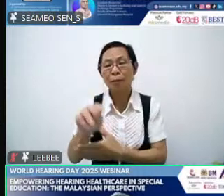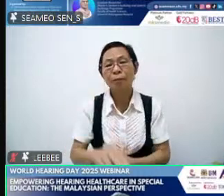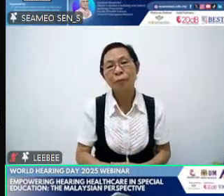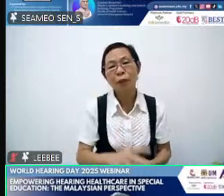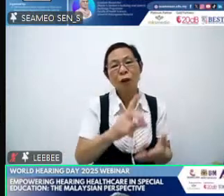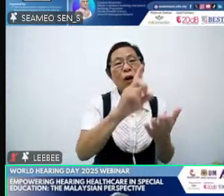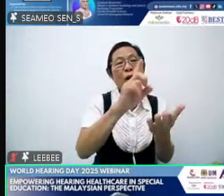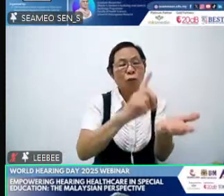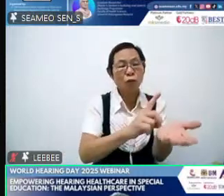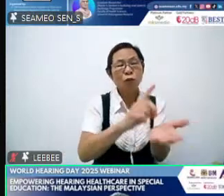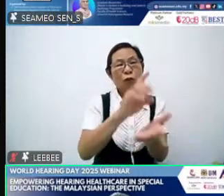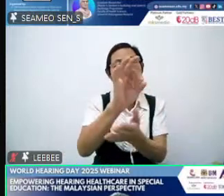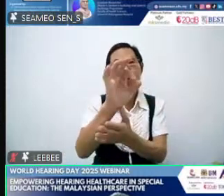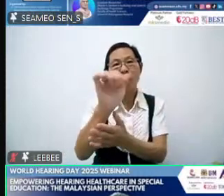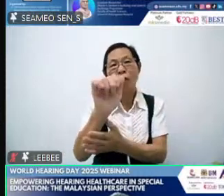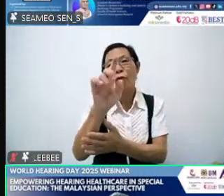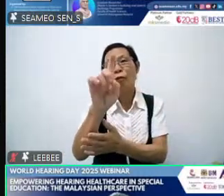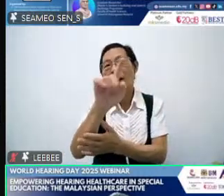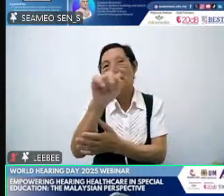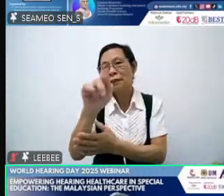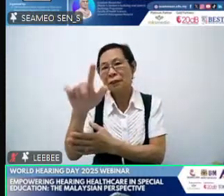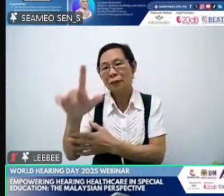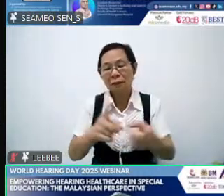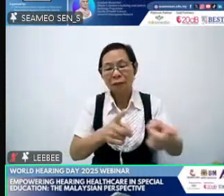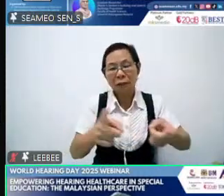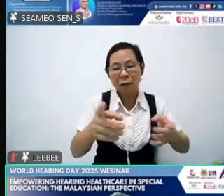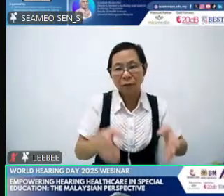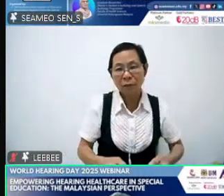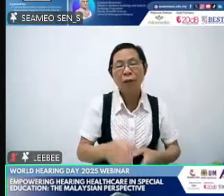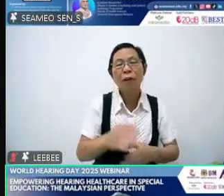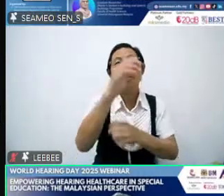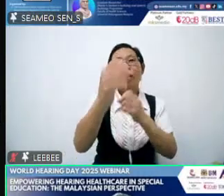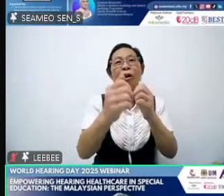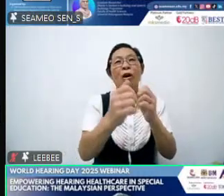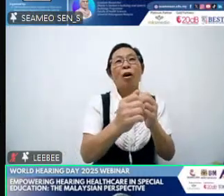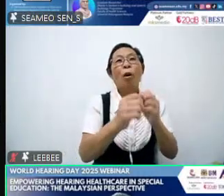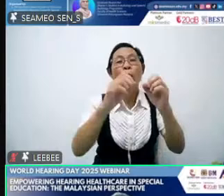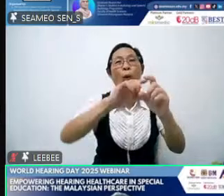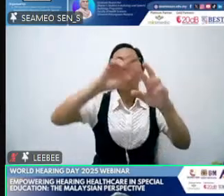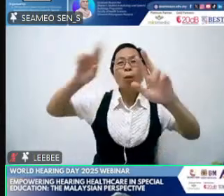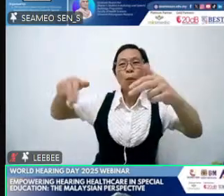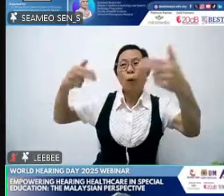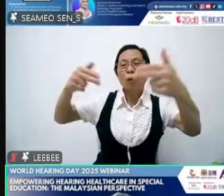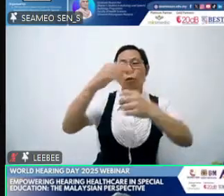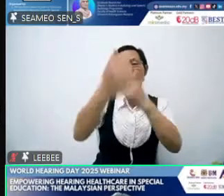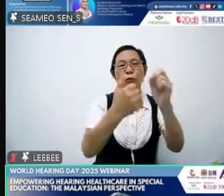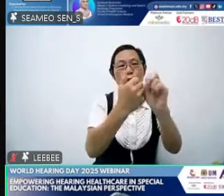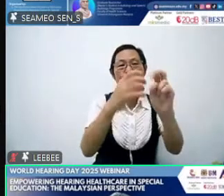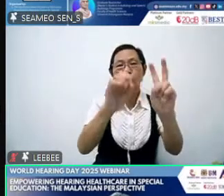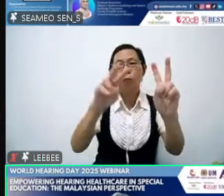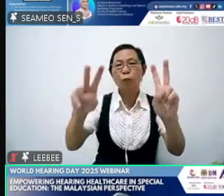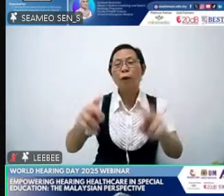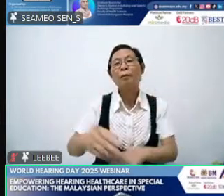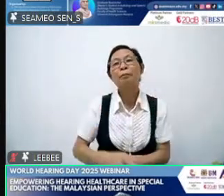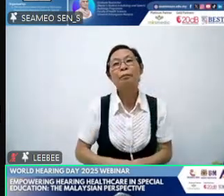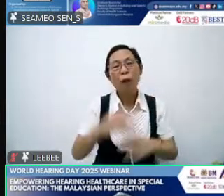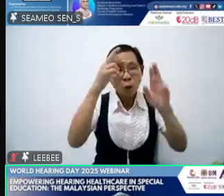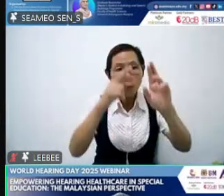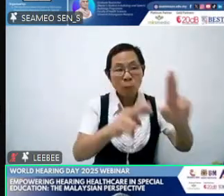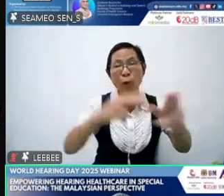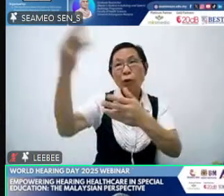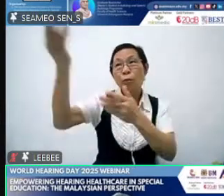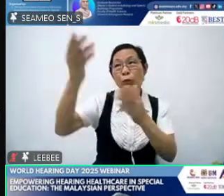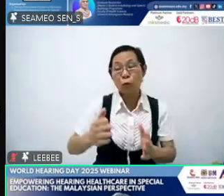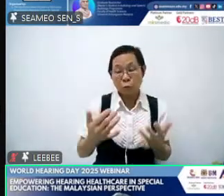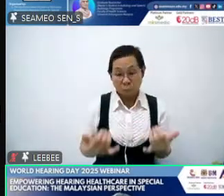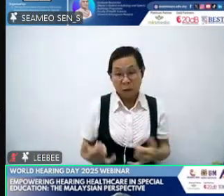Nur Rashid, Director of World Hearing Day 2025 webinar. Esteemed speakers for the day, World